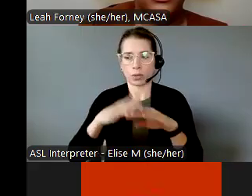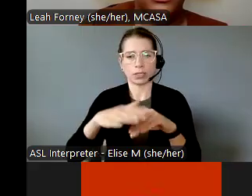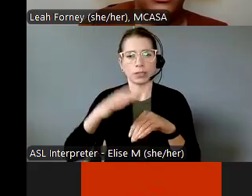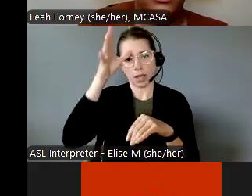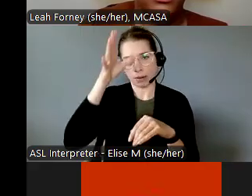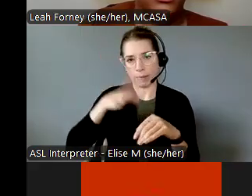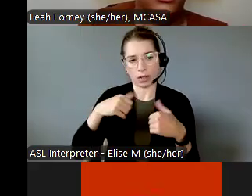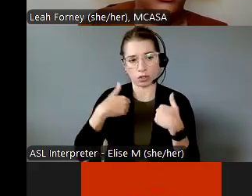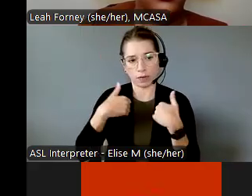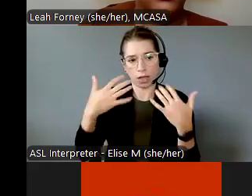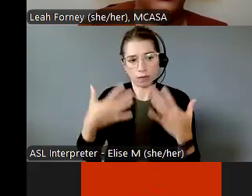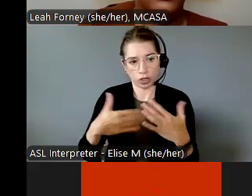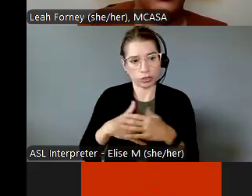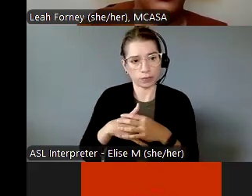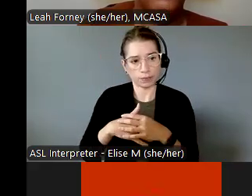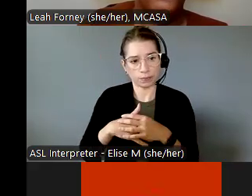survivors.